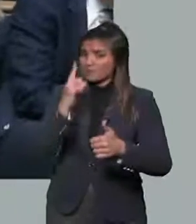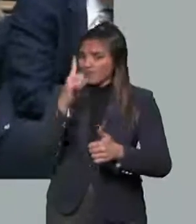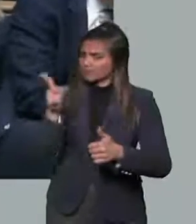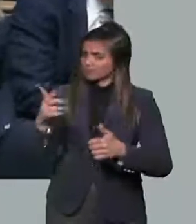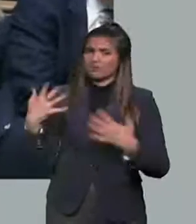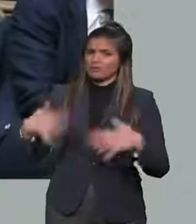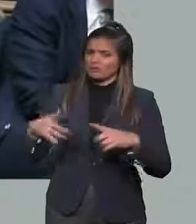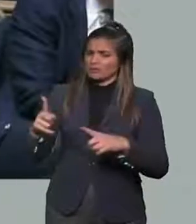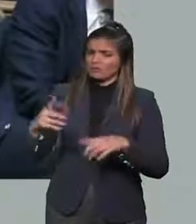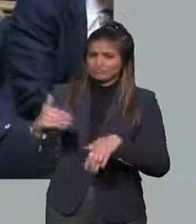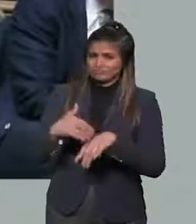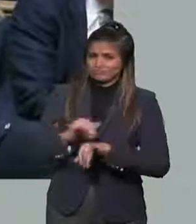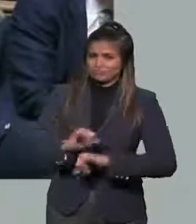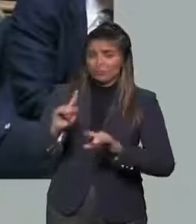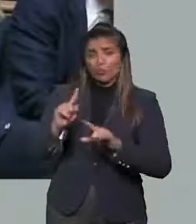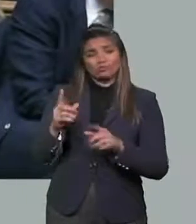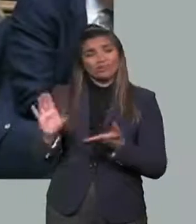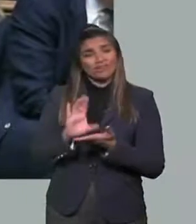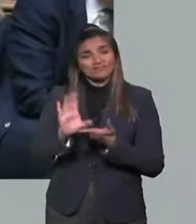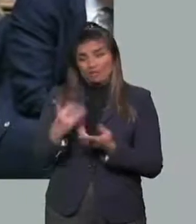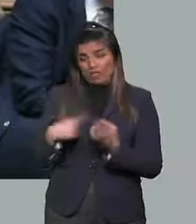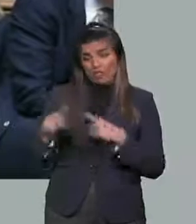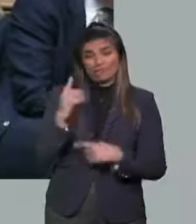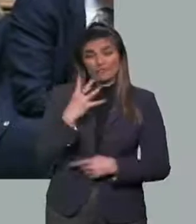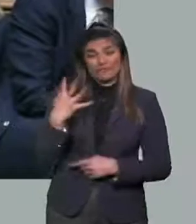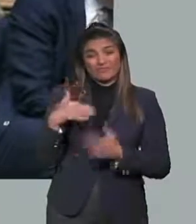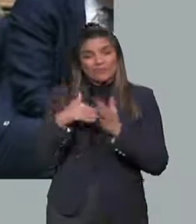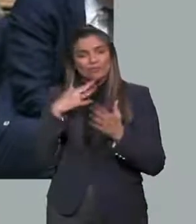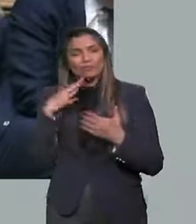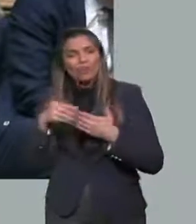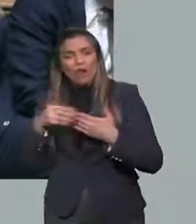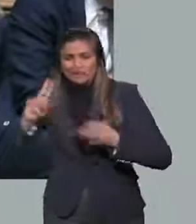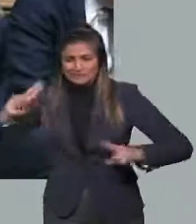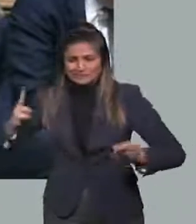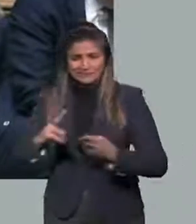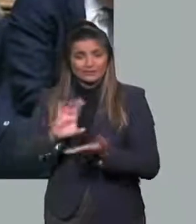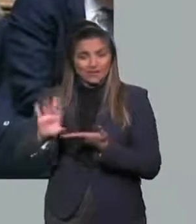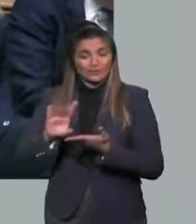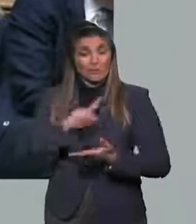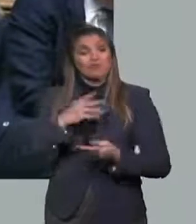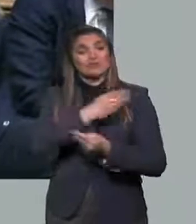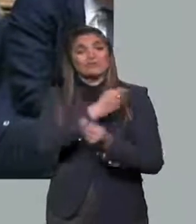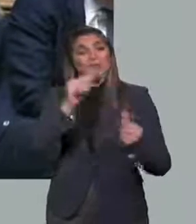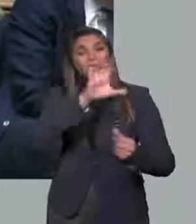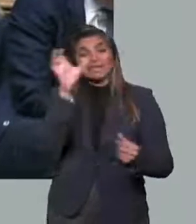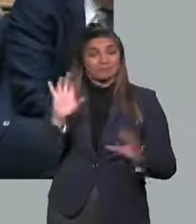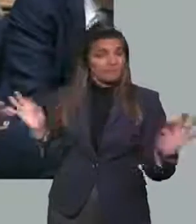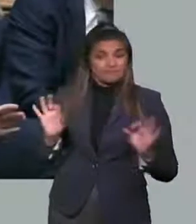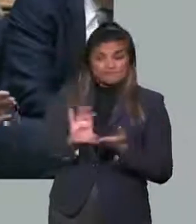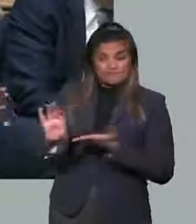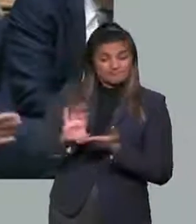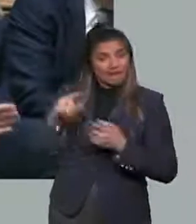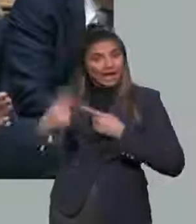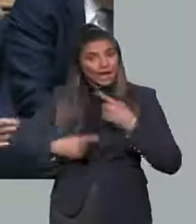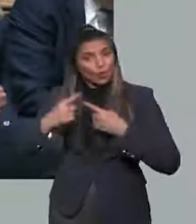funding. Last year they had a $40 million shortfall in their budget because some participating states failed to meet their annual contribution. The